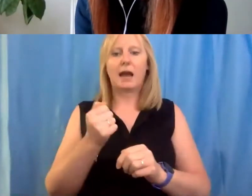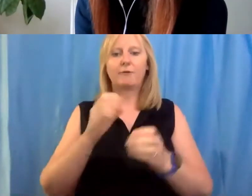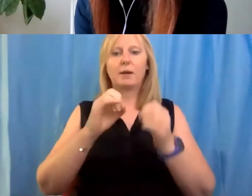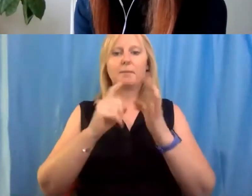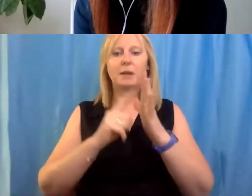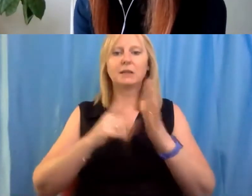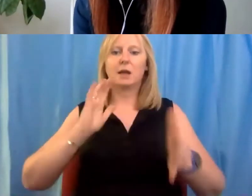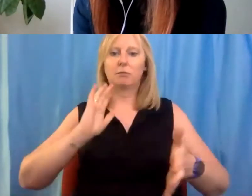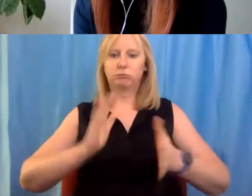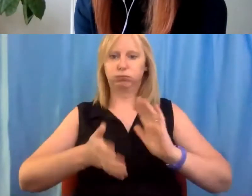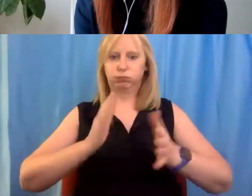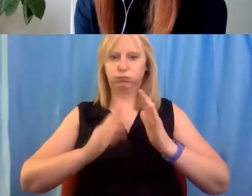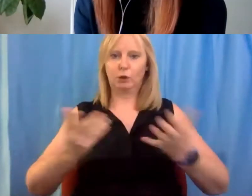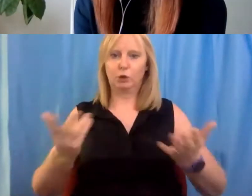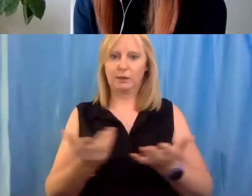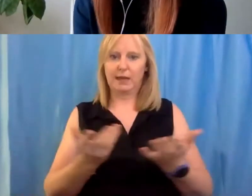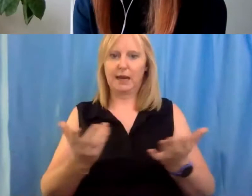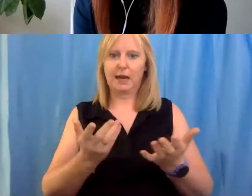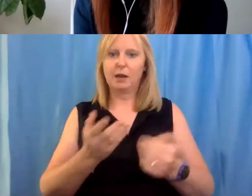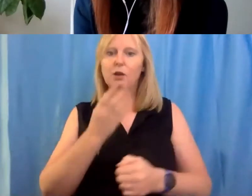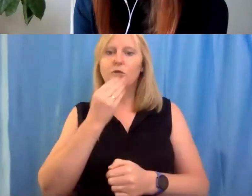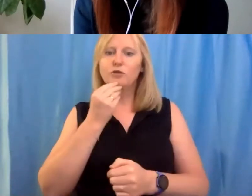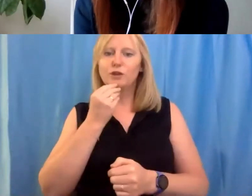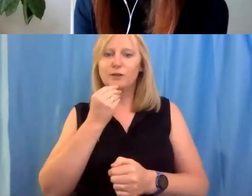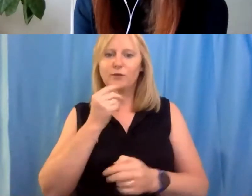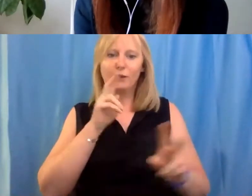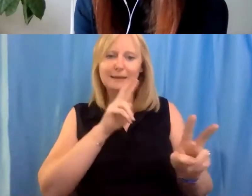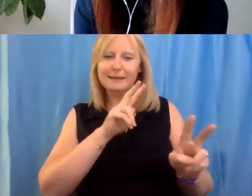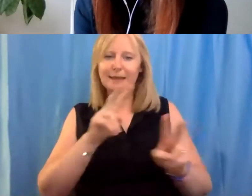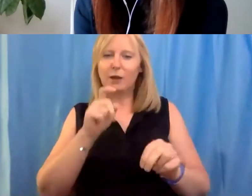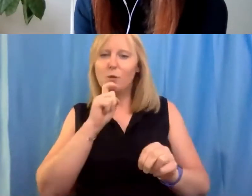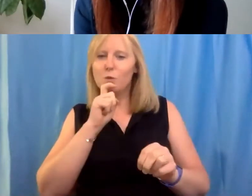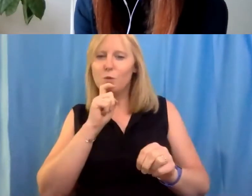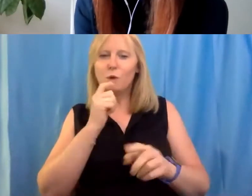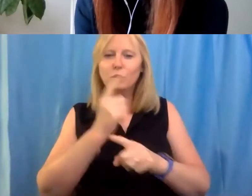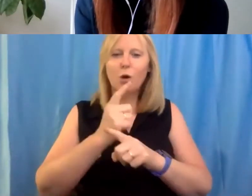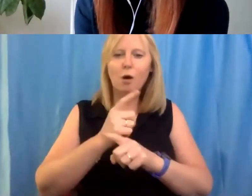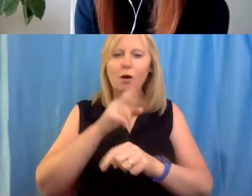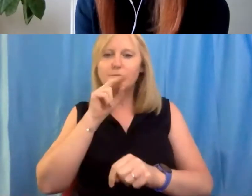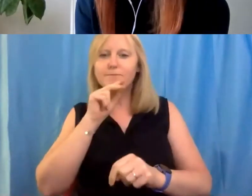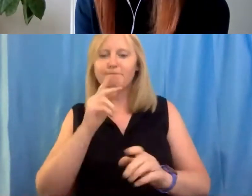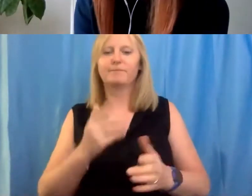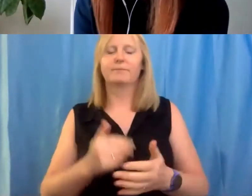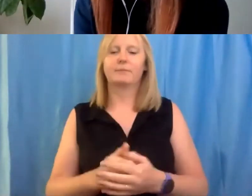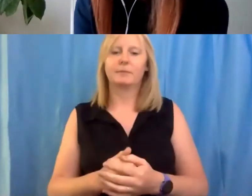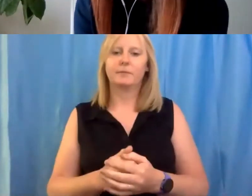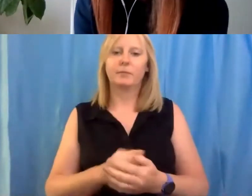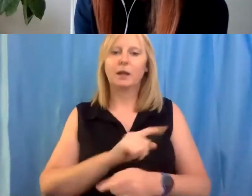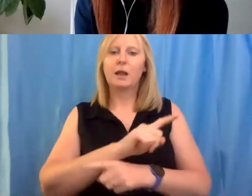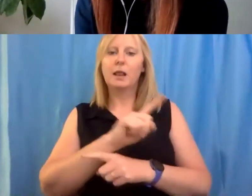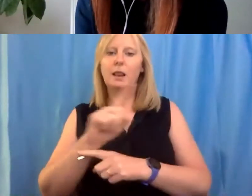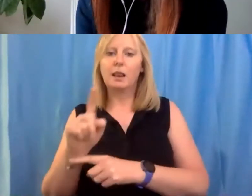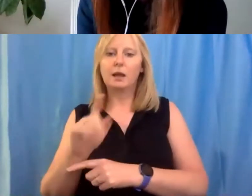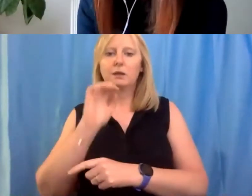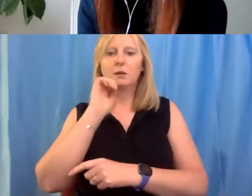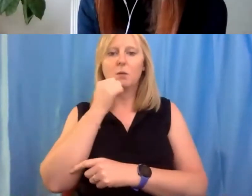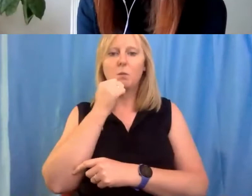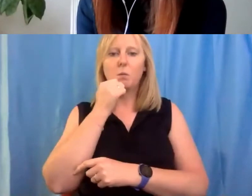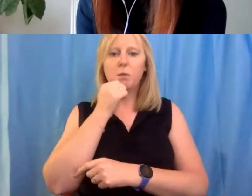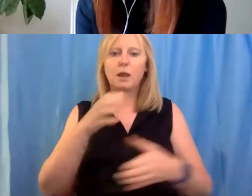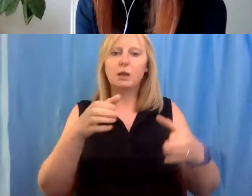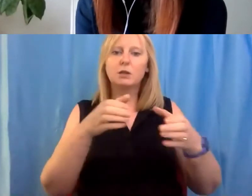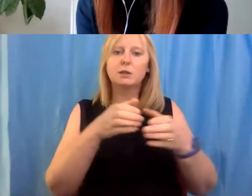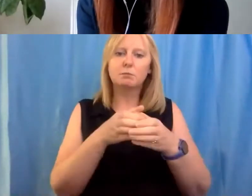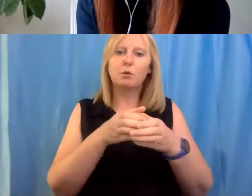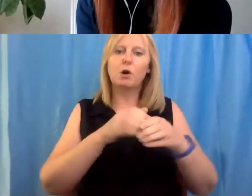us today, and so it's useful to be able to see the speakers. But also later when we move into our small discussion